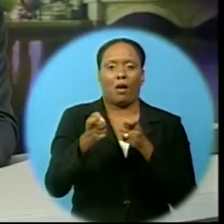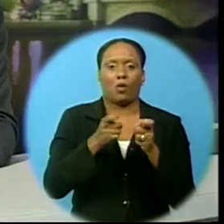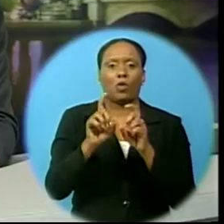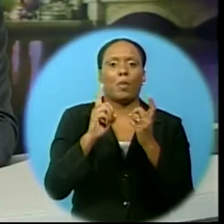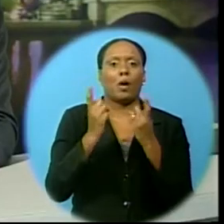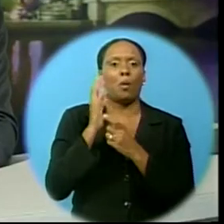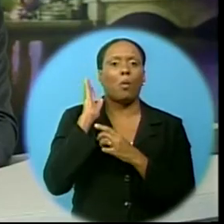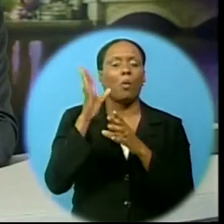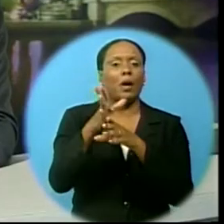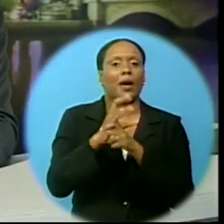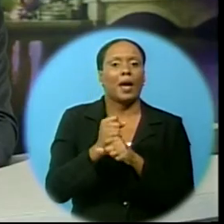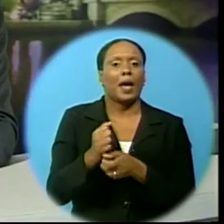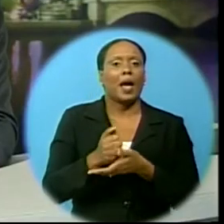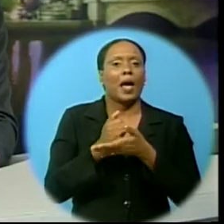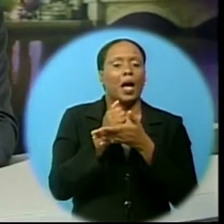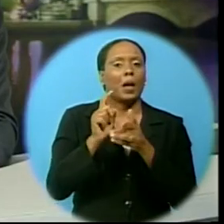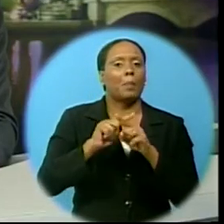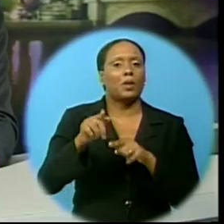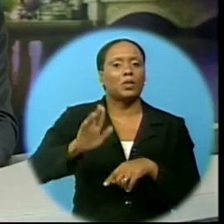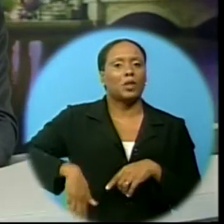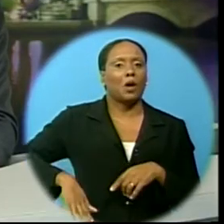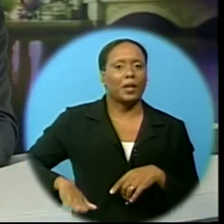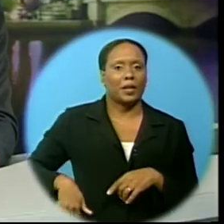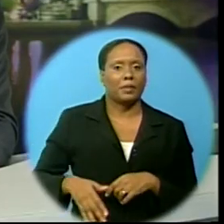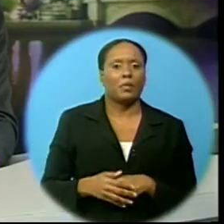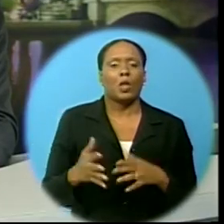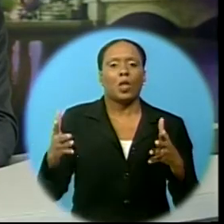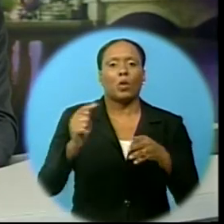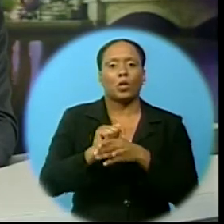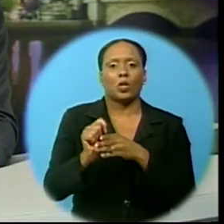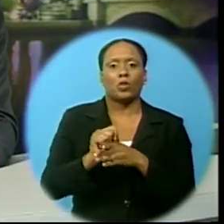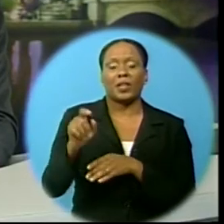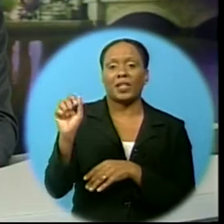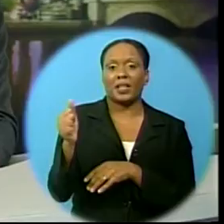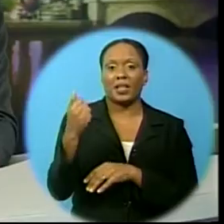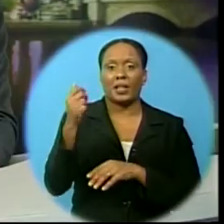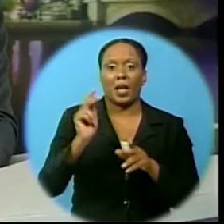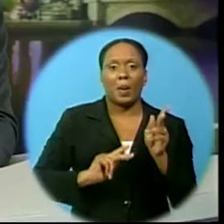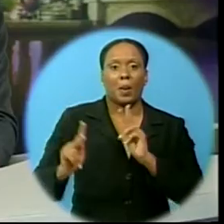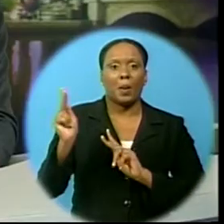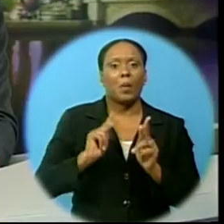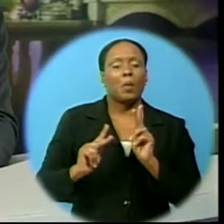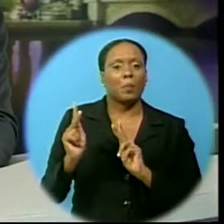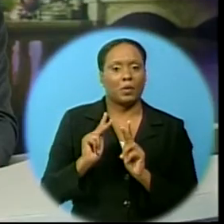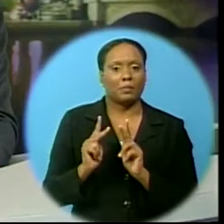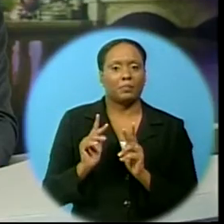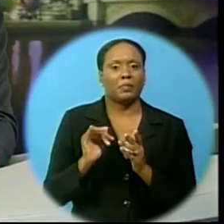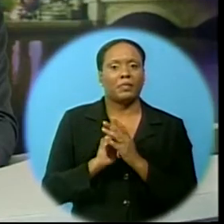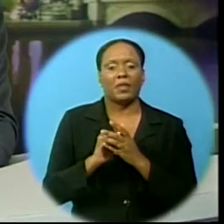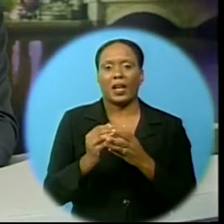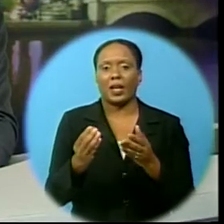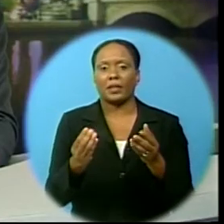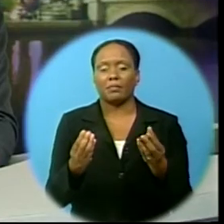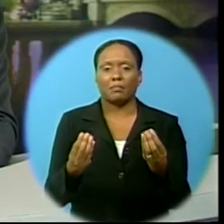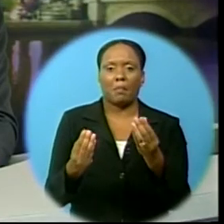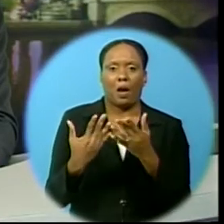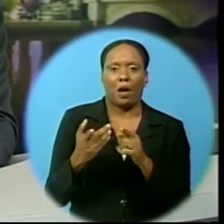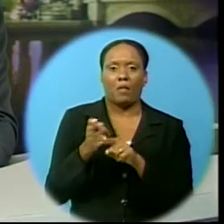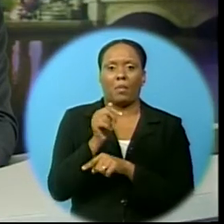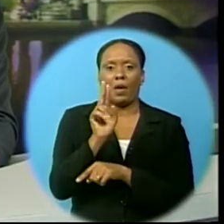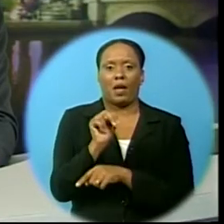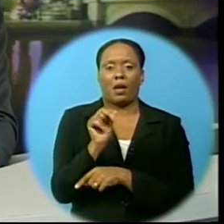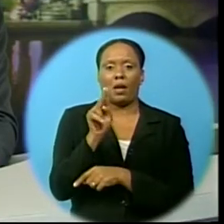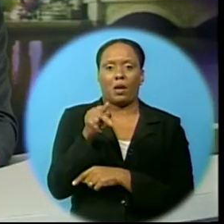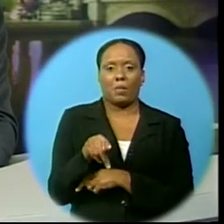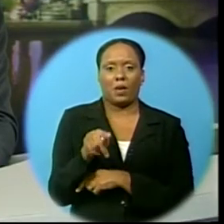to recruit 10 people to train as cadets in that department. This information from Acting General Secretary of the National Union of Public